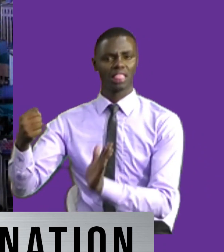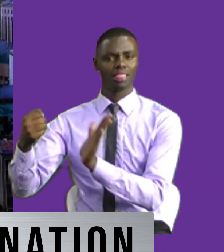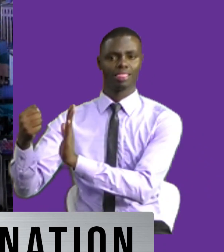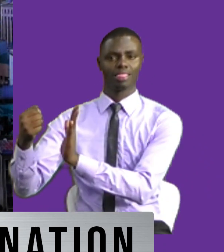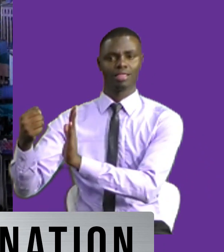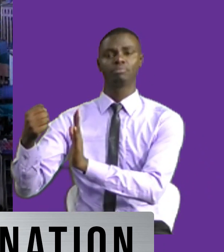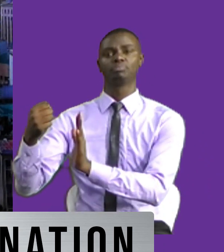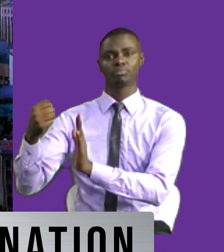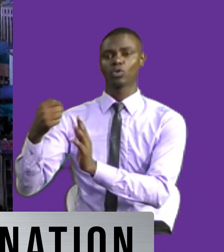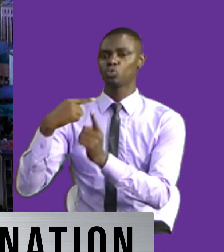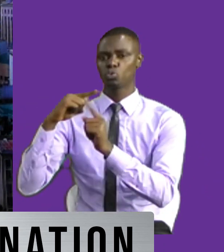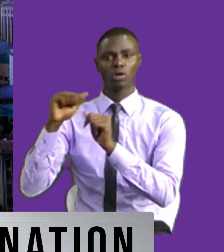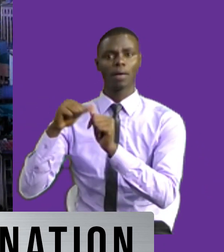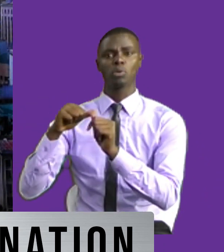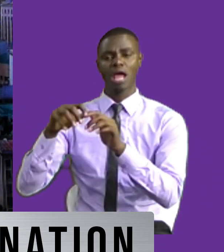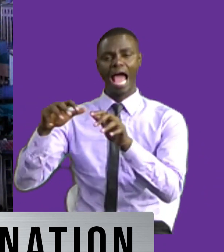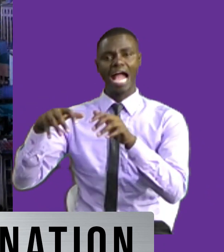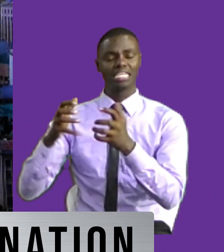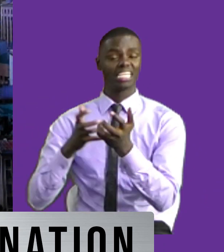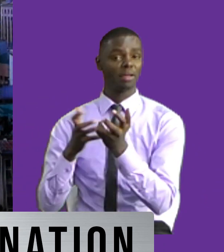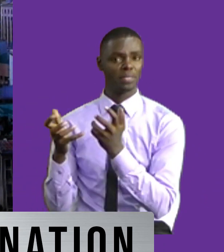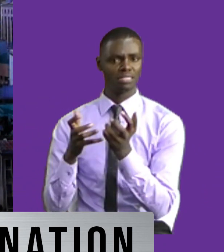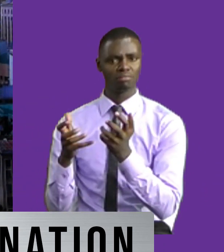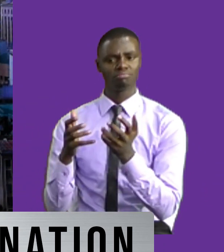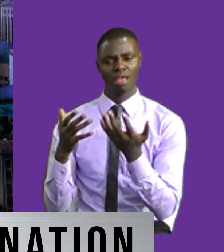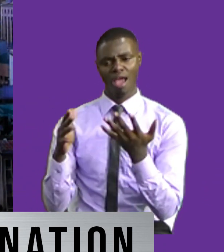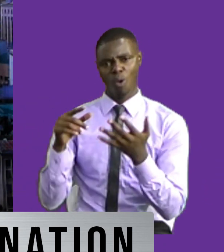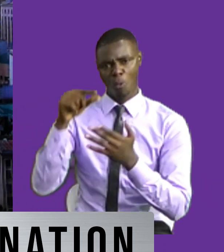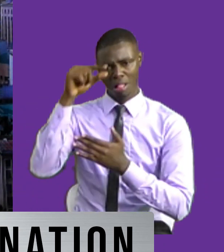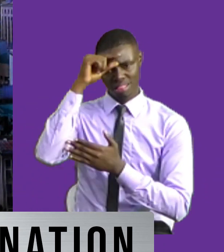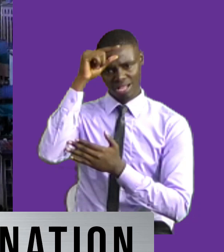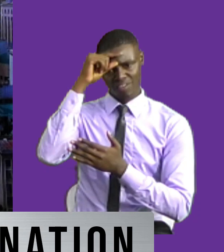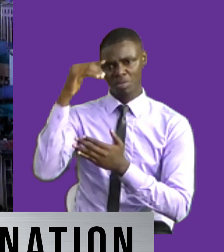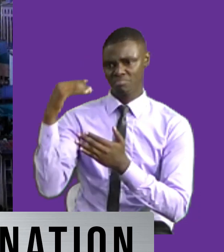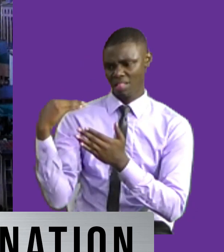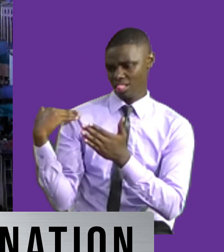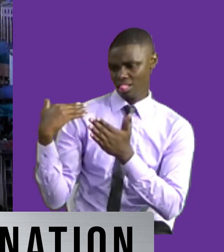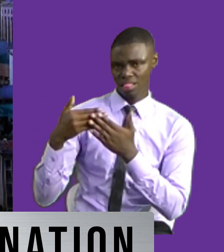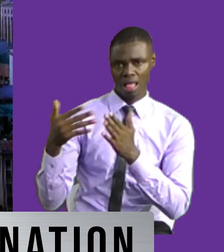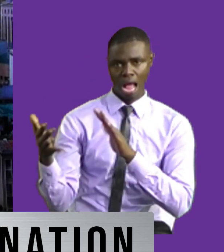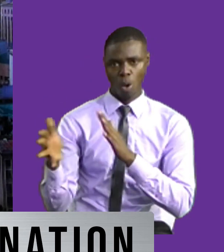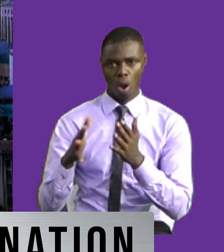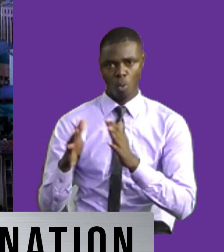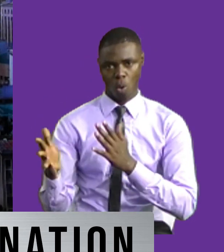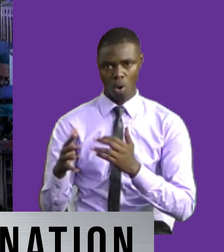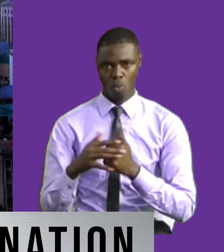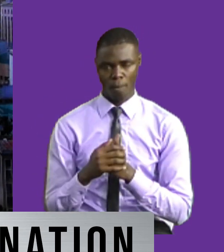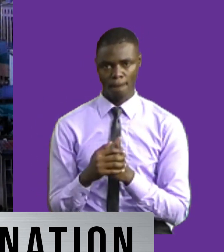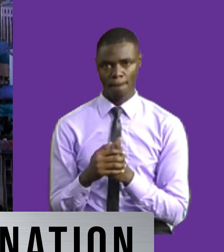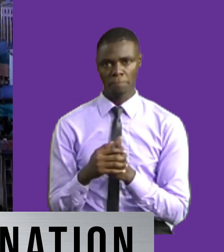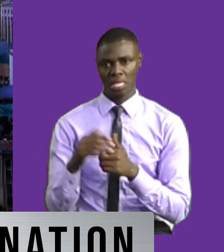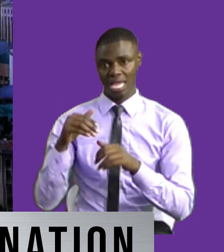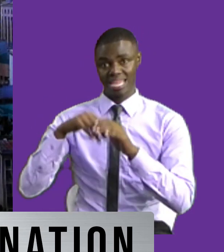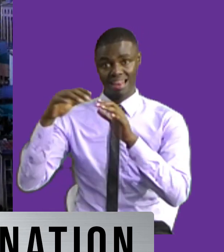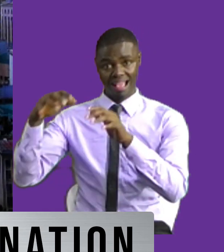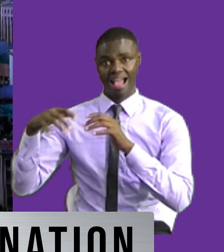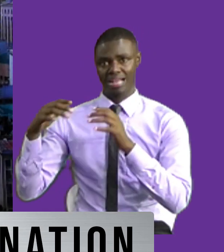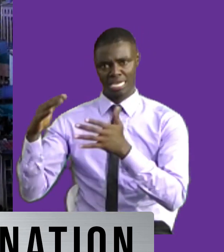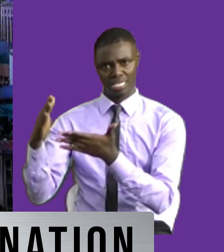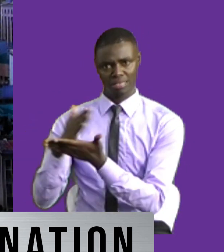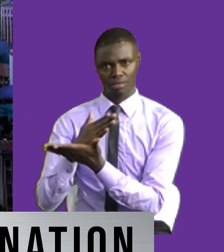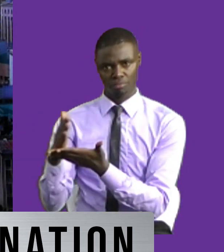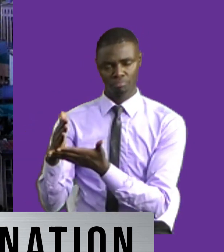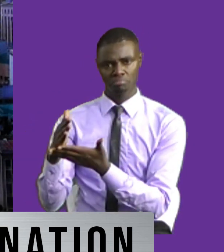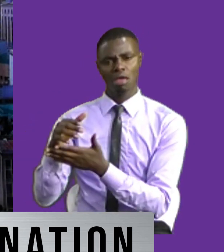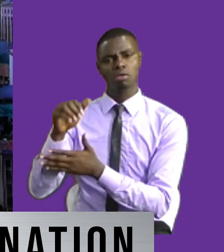about agribusiness. Yes. And how the government is faring on in terms of agriculture.